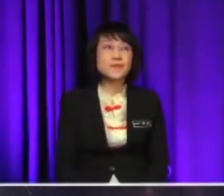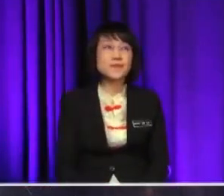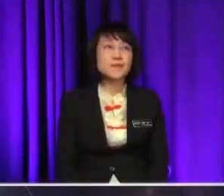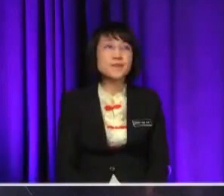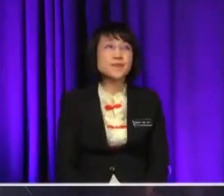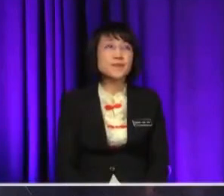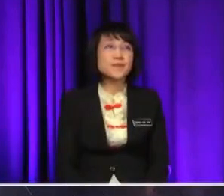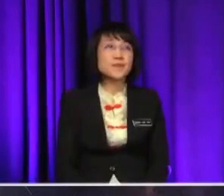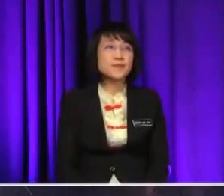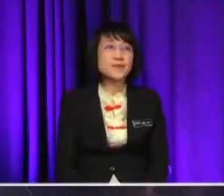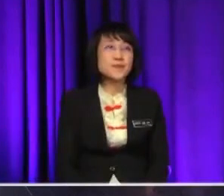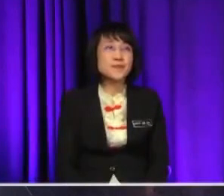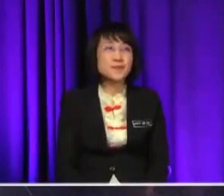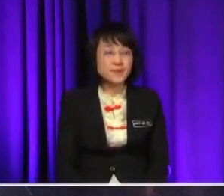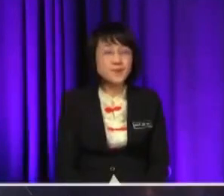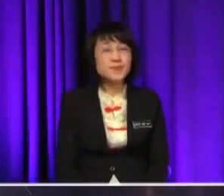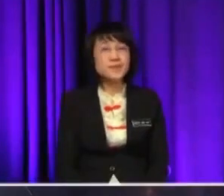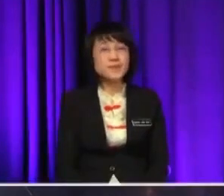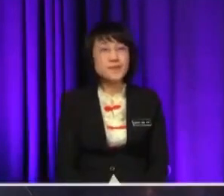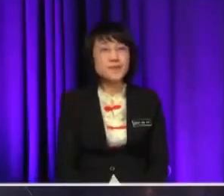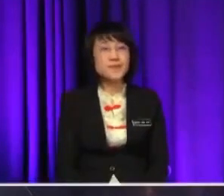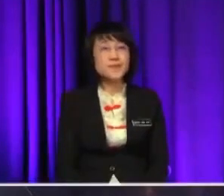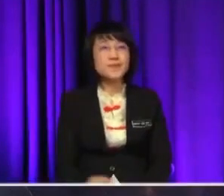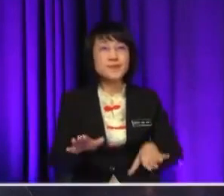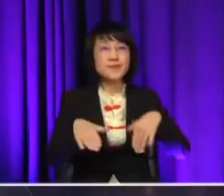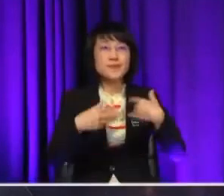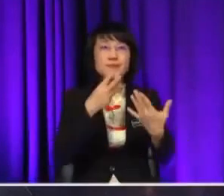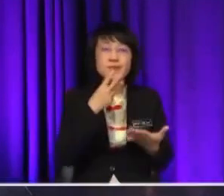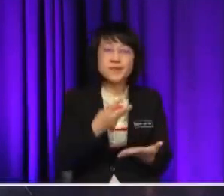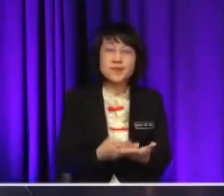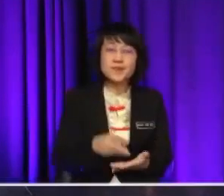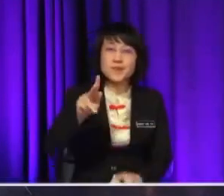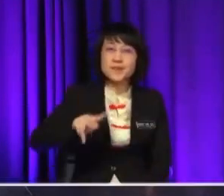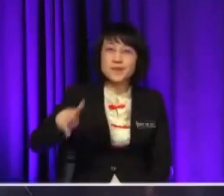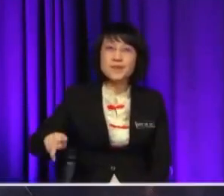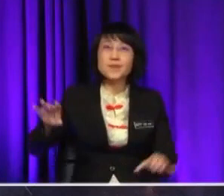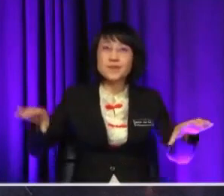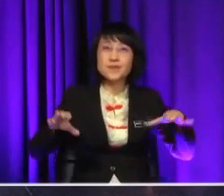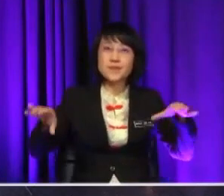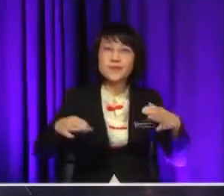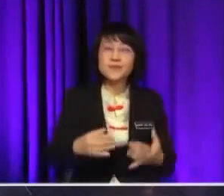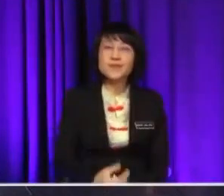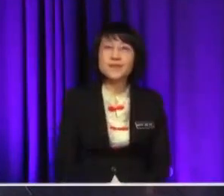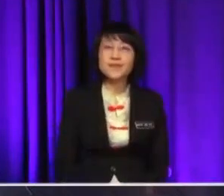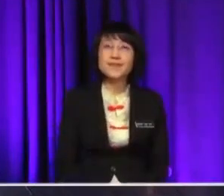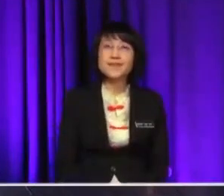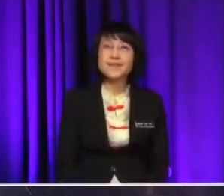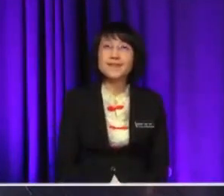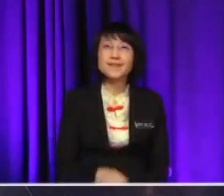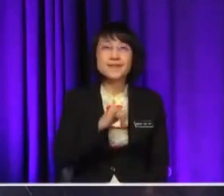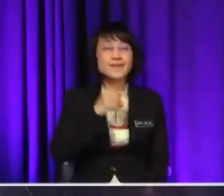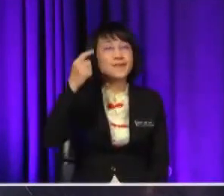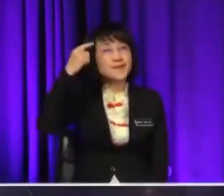ask, because we're coming towards the end of our lesson, so far, how well did the students or our pupils do? Those who are online. I think